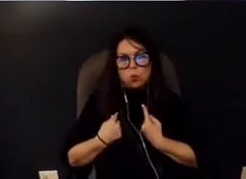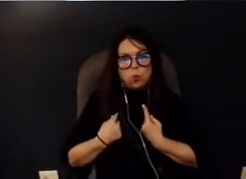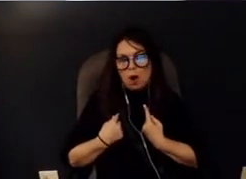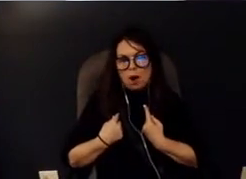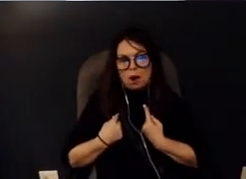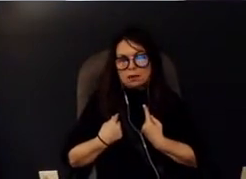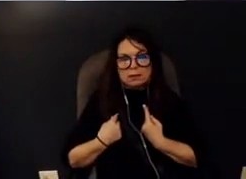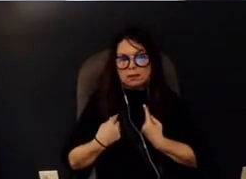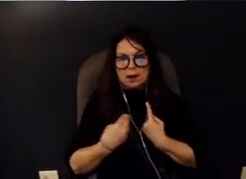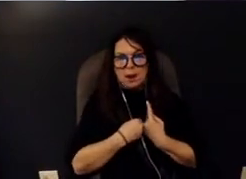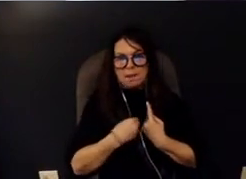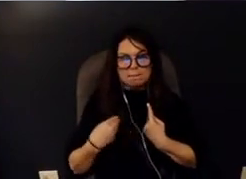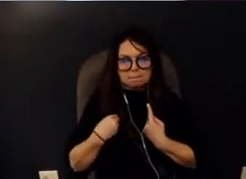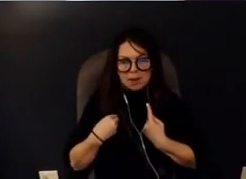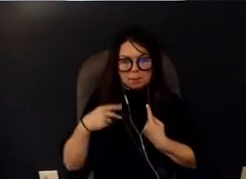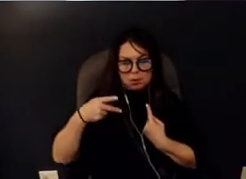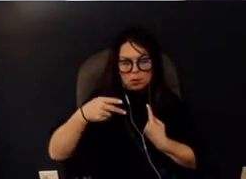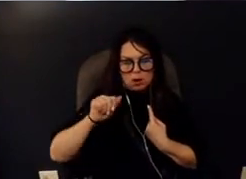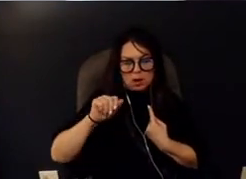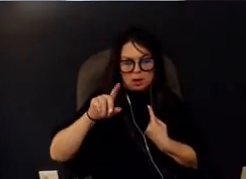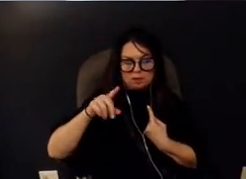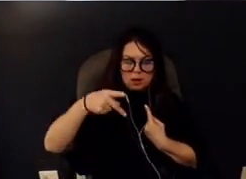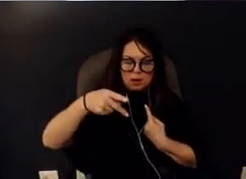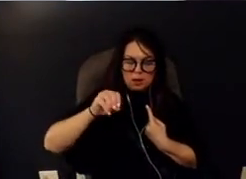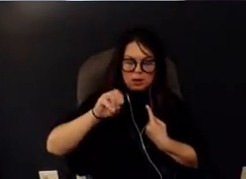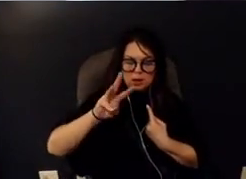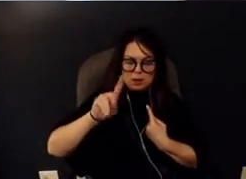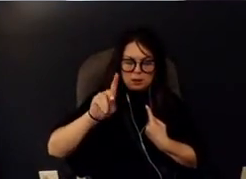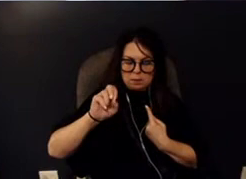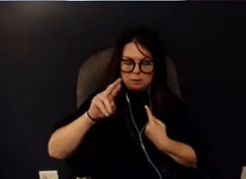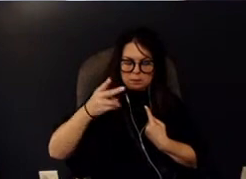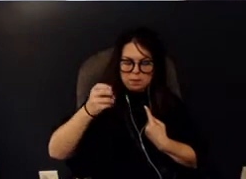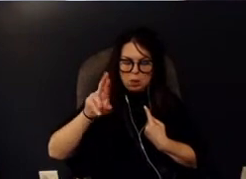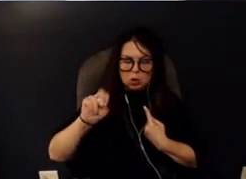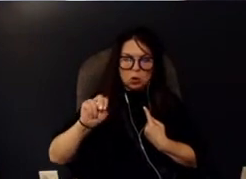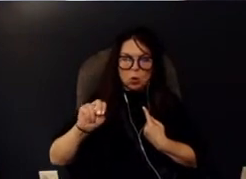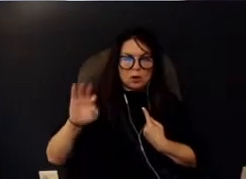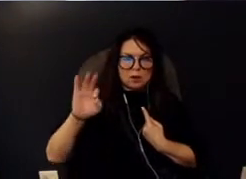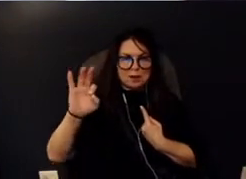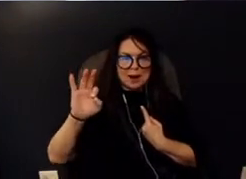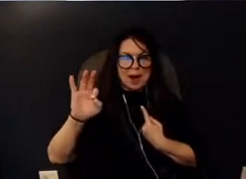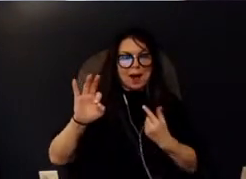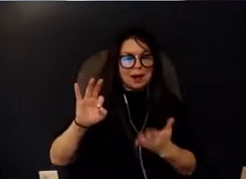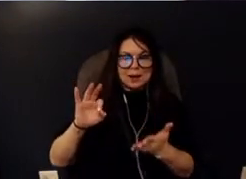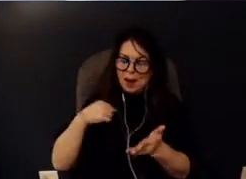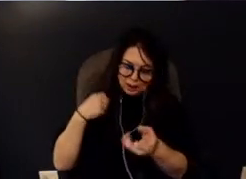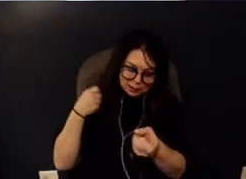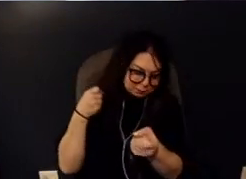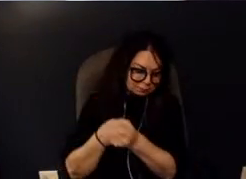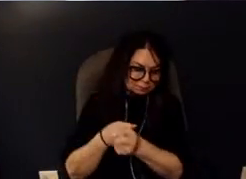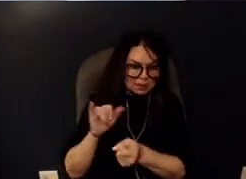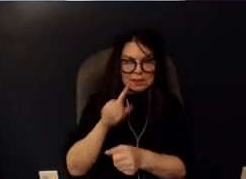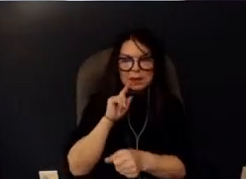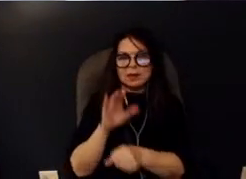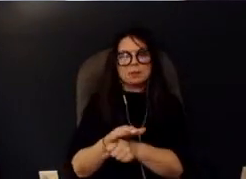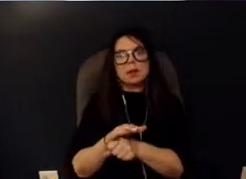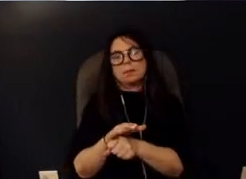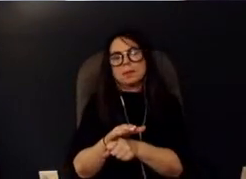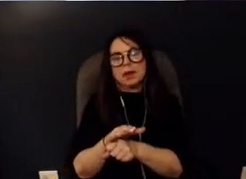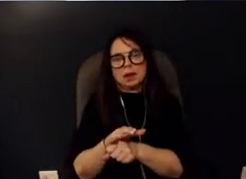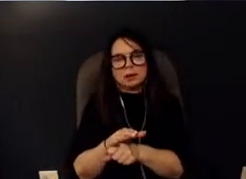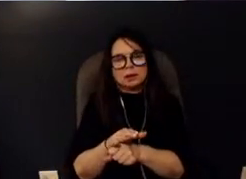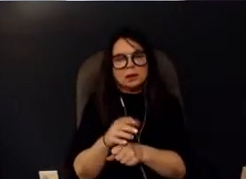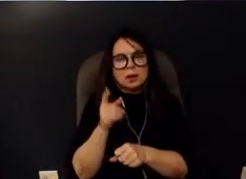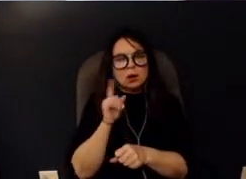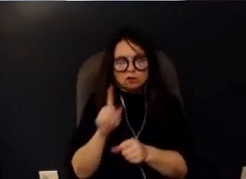Powderhorn 9, and I stand by that commitment to refund our communities, to develop mental health response that doesn't